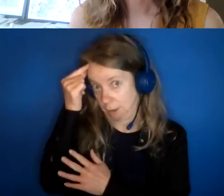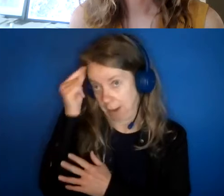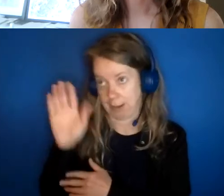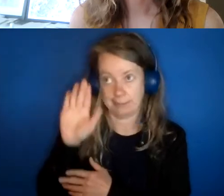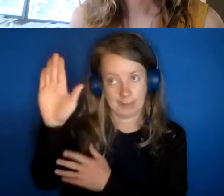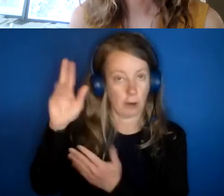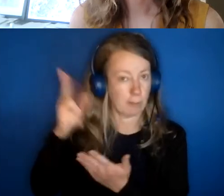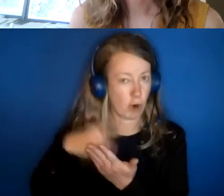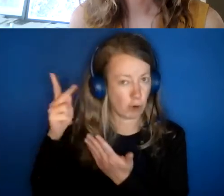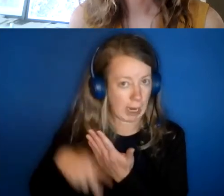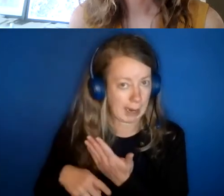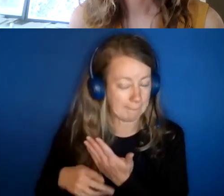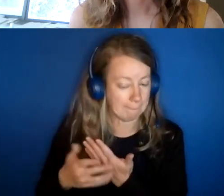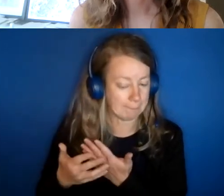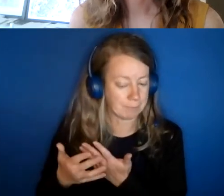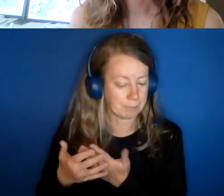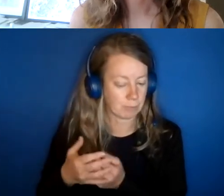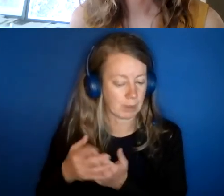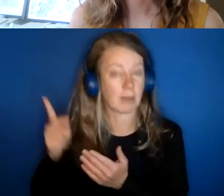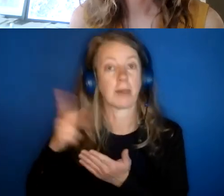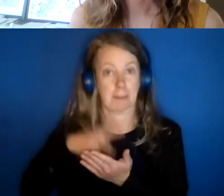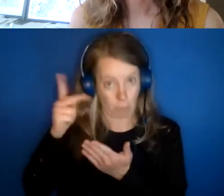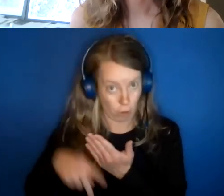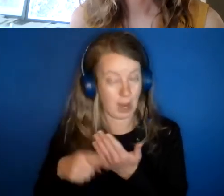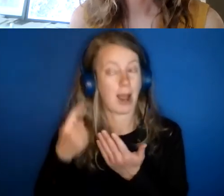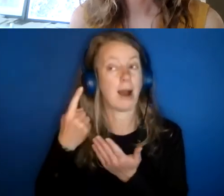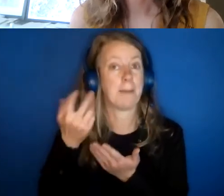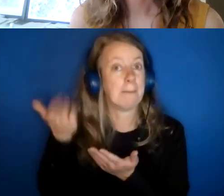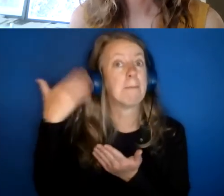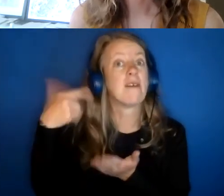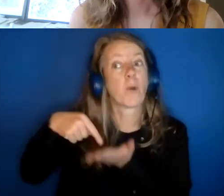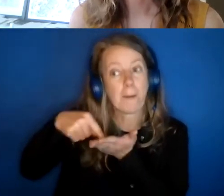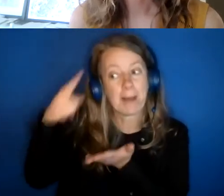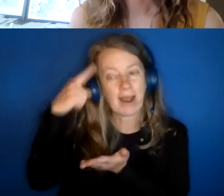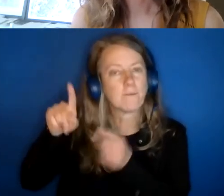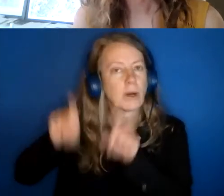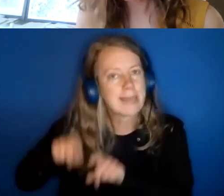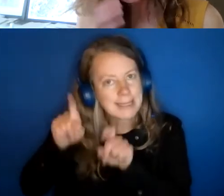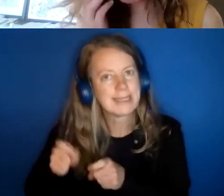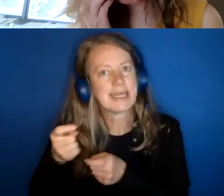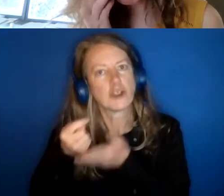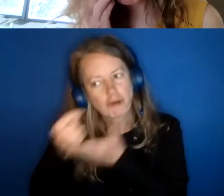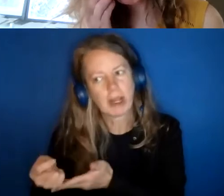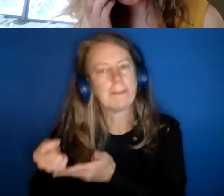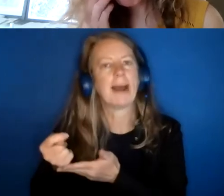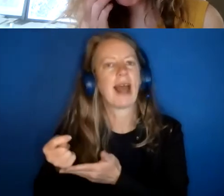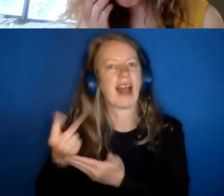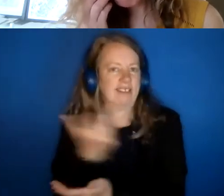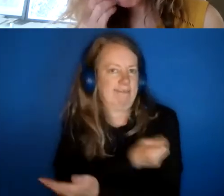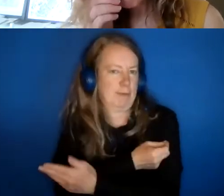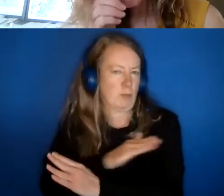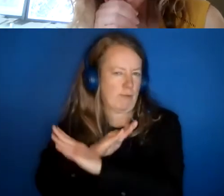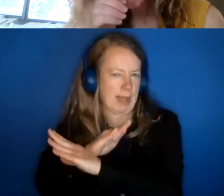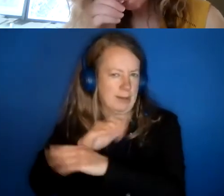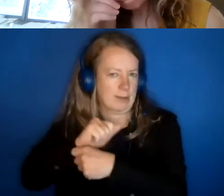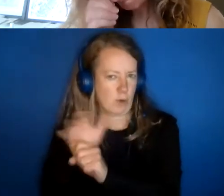the program that was paying for testing, treatment, and vaccination for uninsured individuals has run